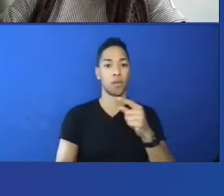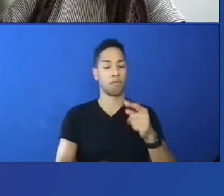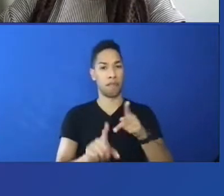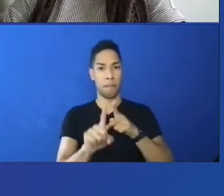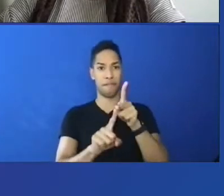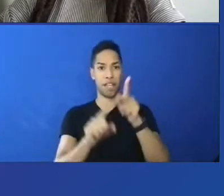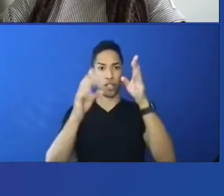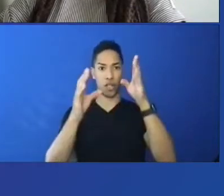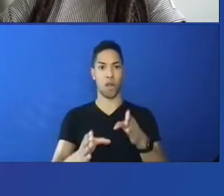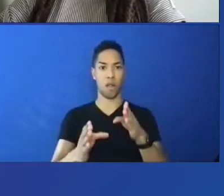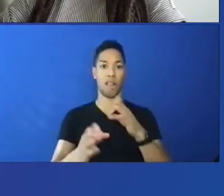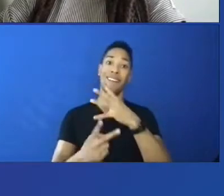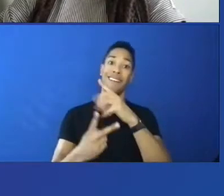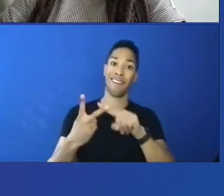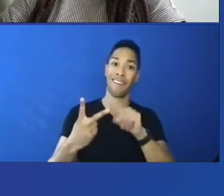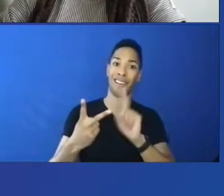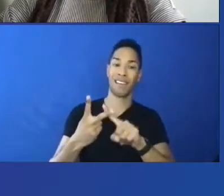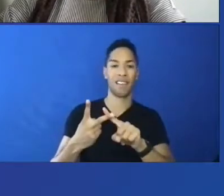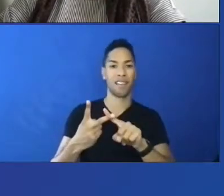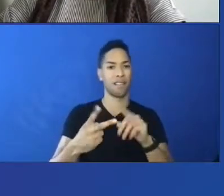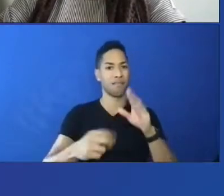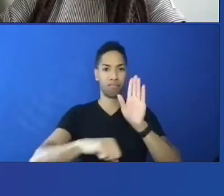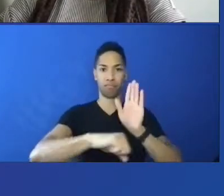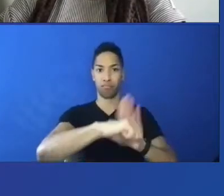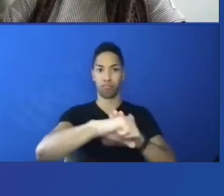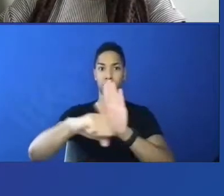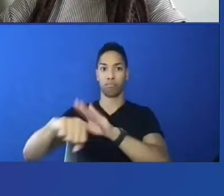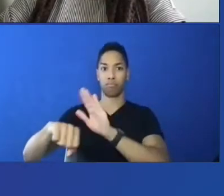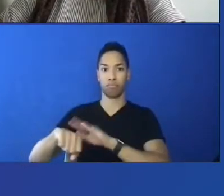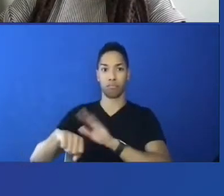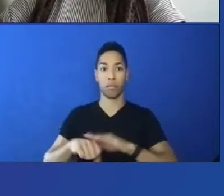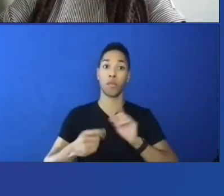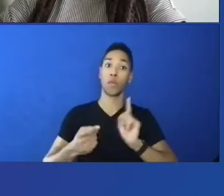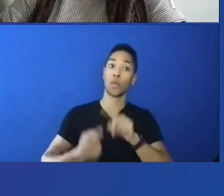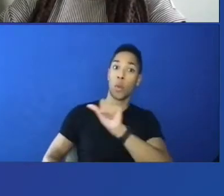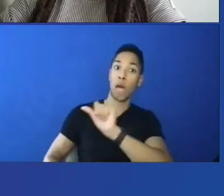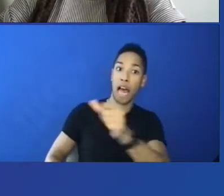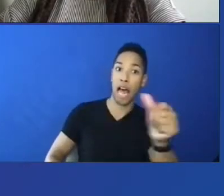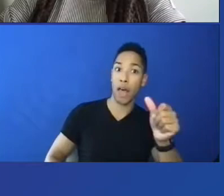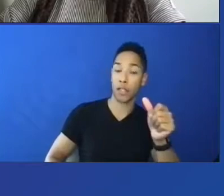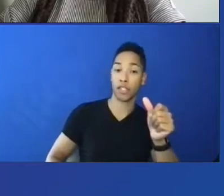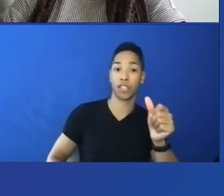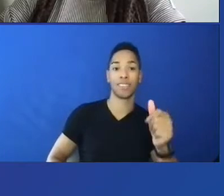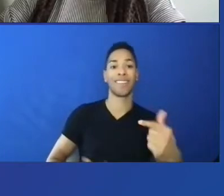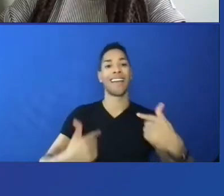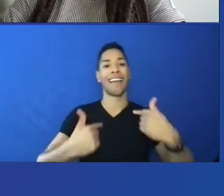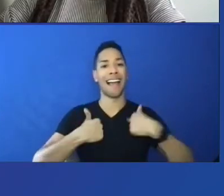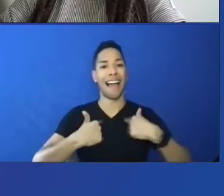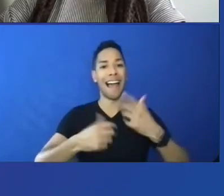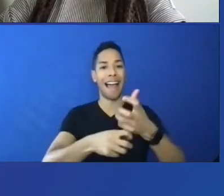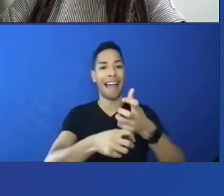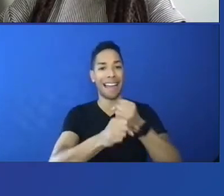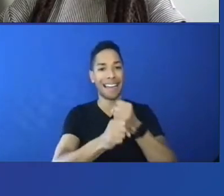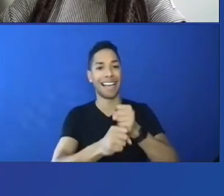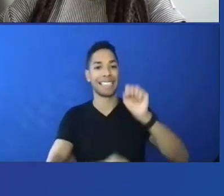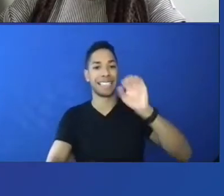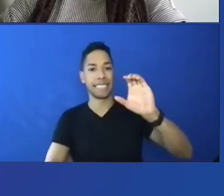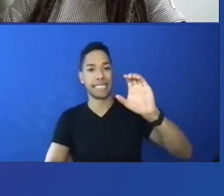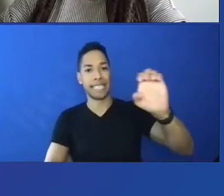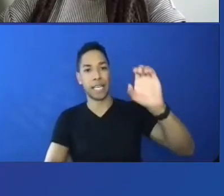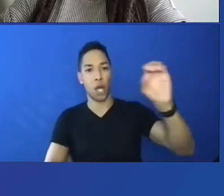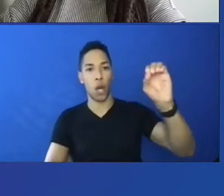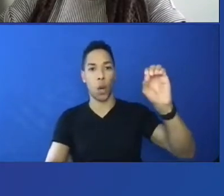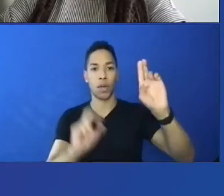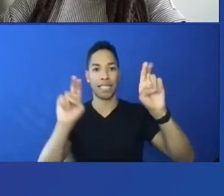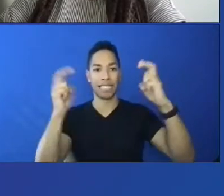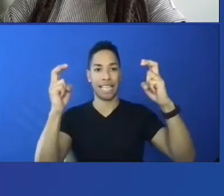professional, but also as a signal to others that I got the CEO title in